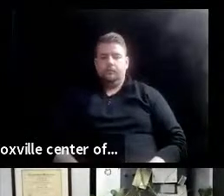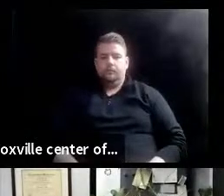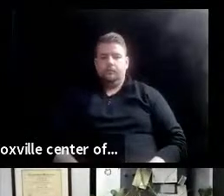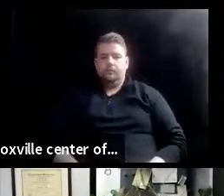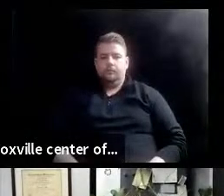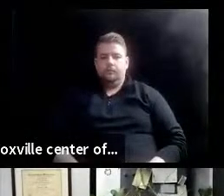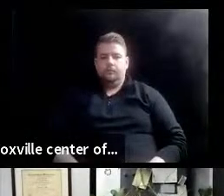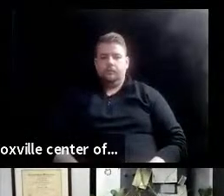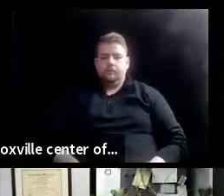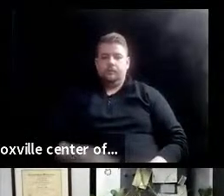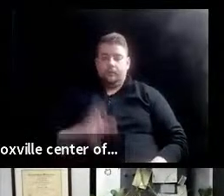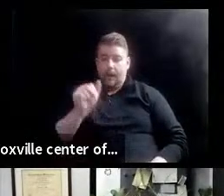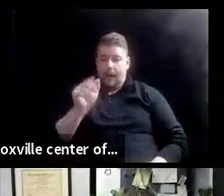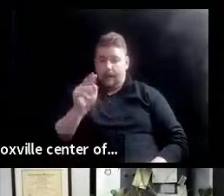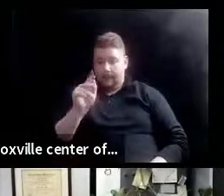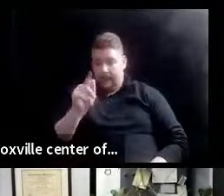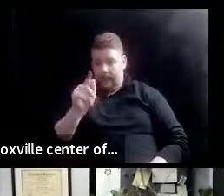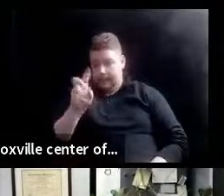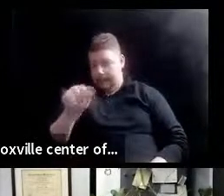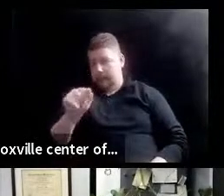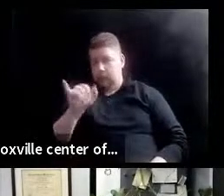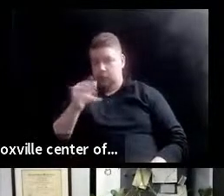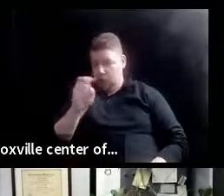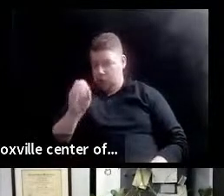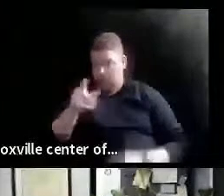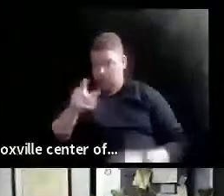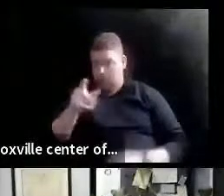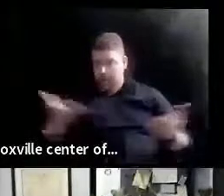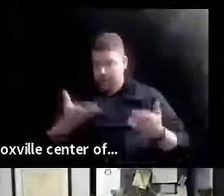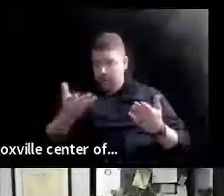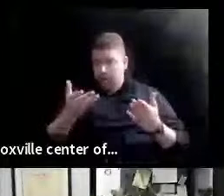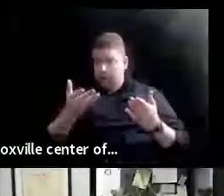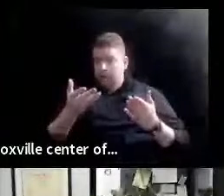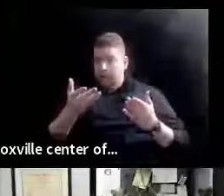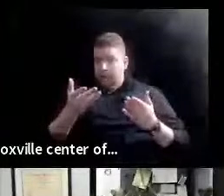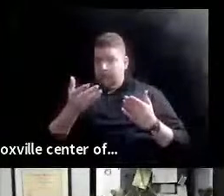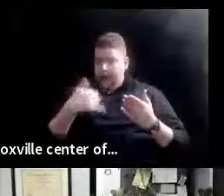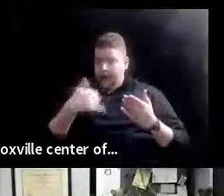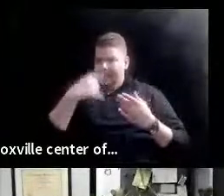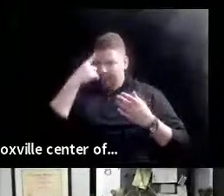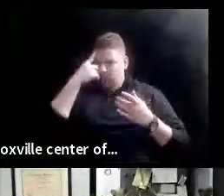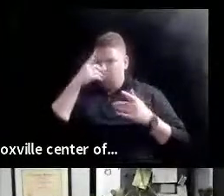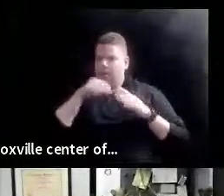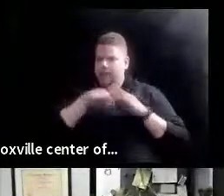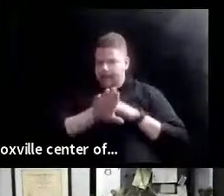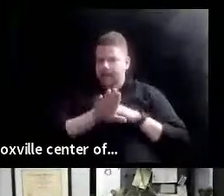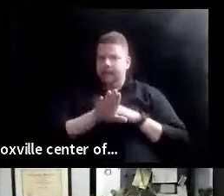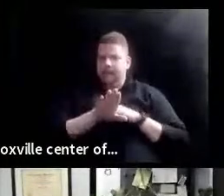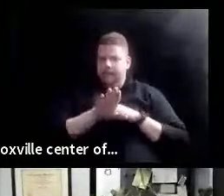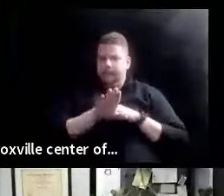All right, if Anastasia Juneau, if you are on the call, I believe you were let in.